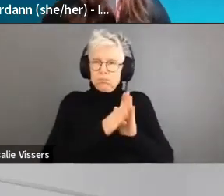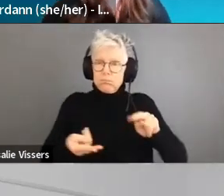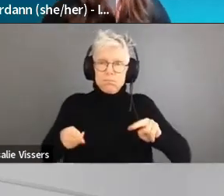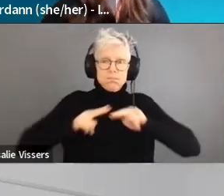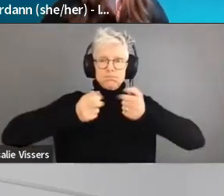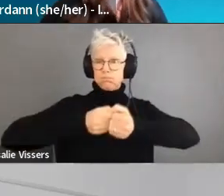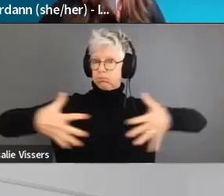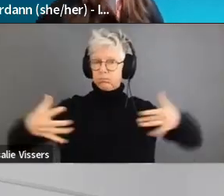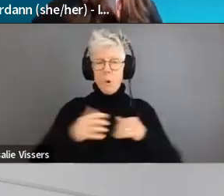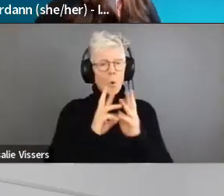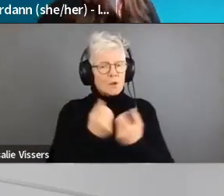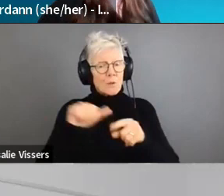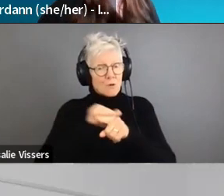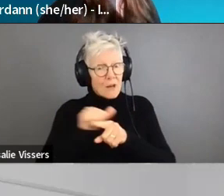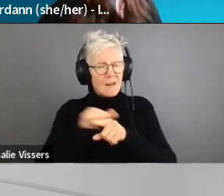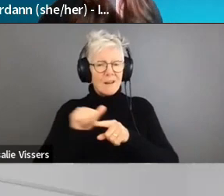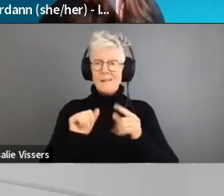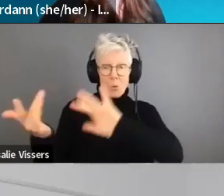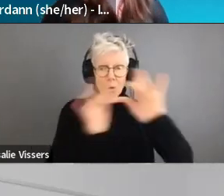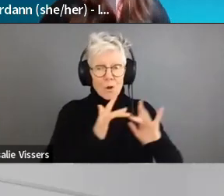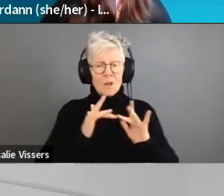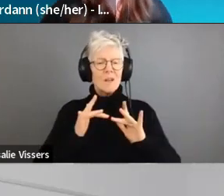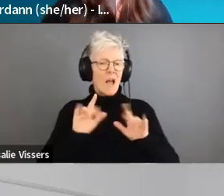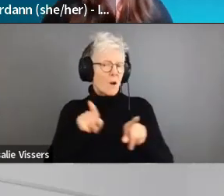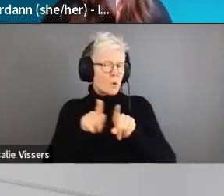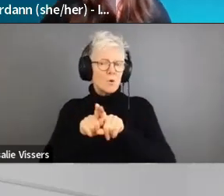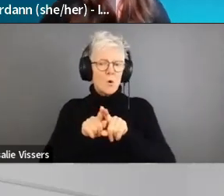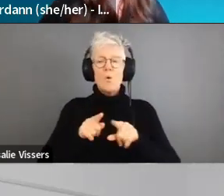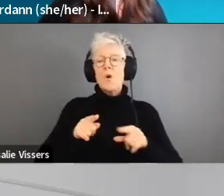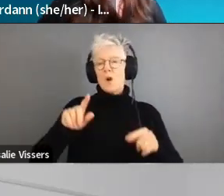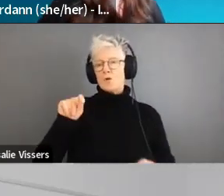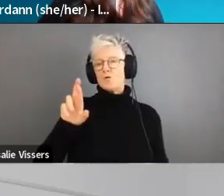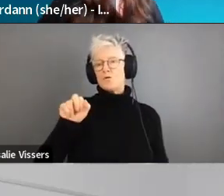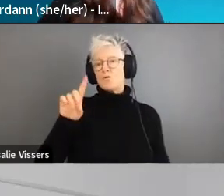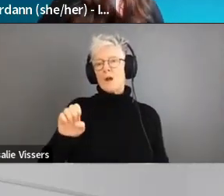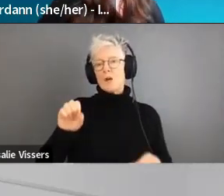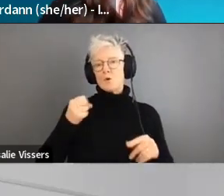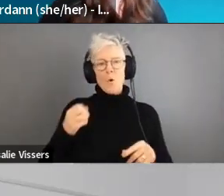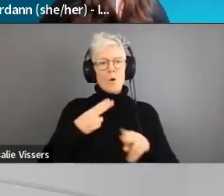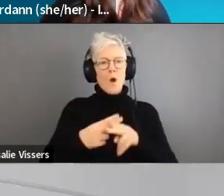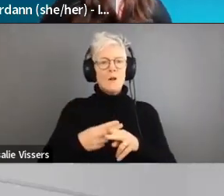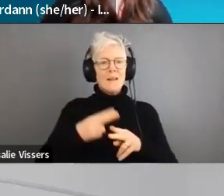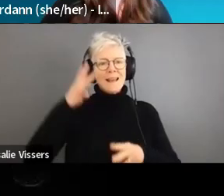programs, workshops, networking opportunities, and even a trade show called the Ontario Innovation Expo.